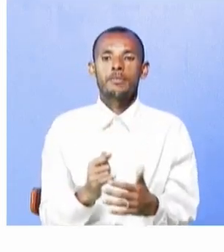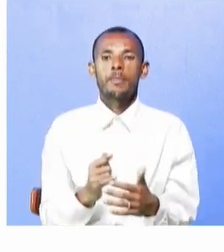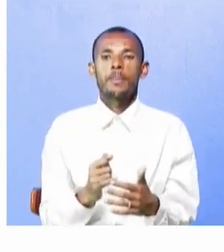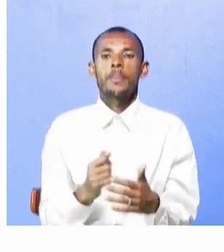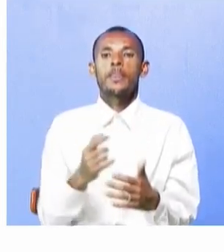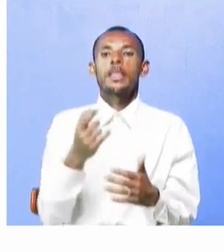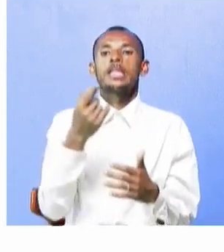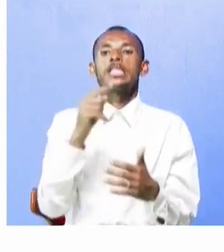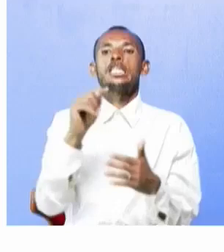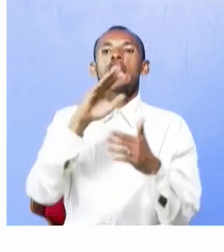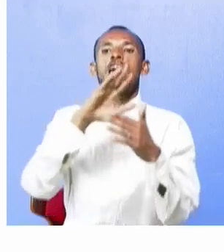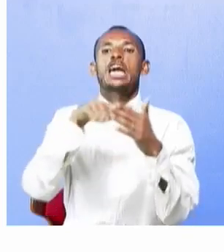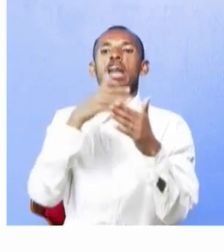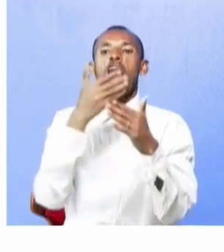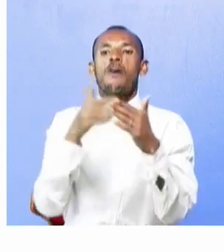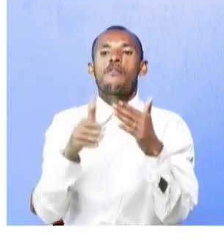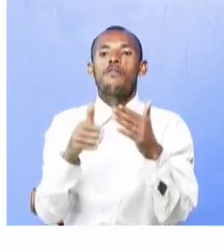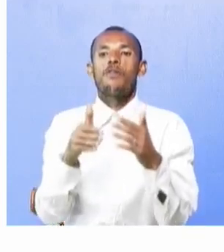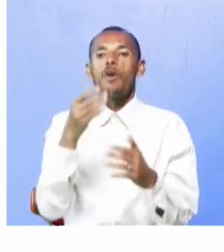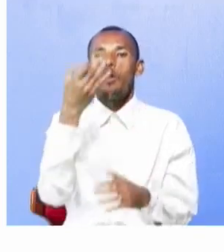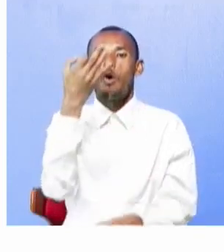the graph of